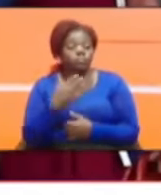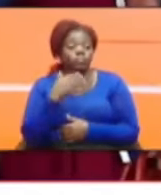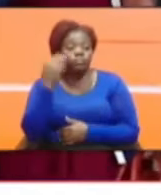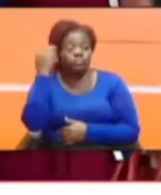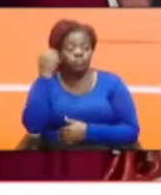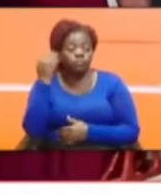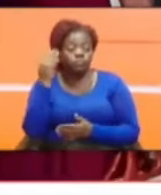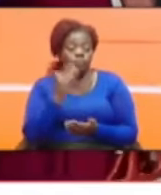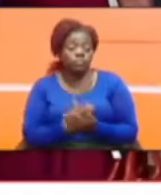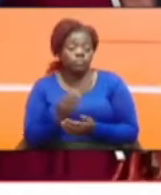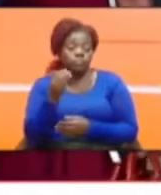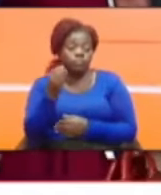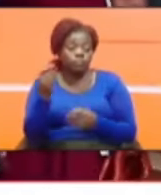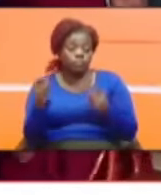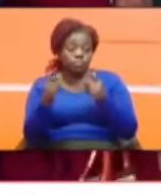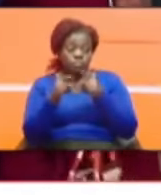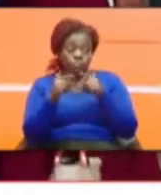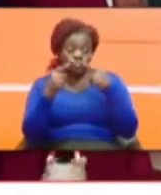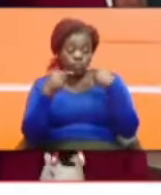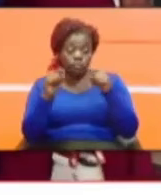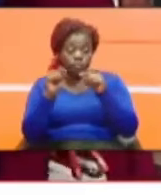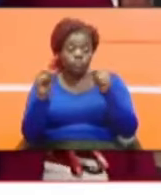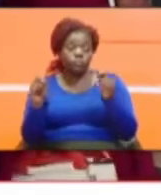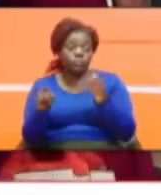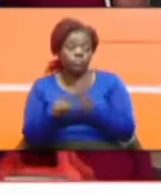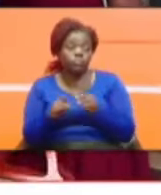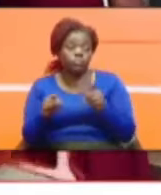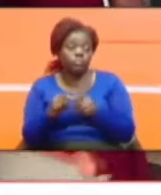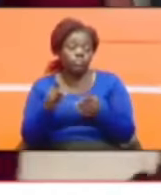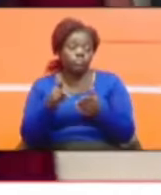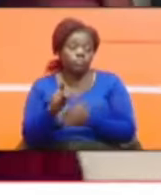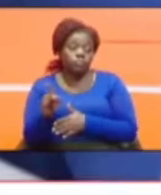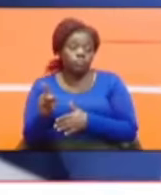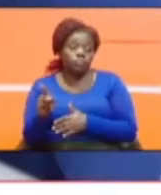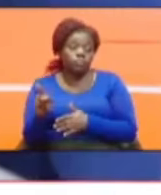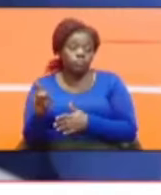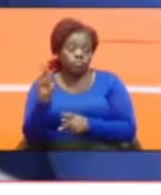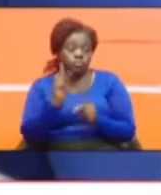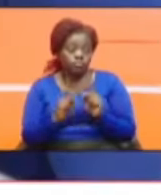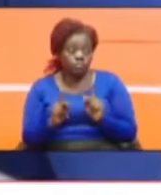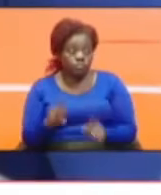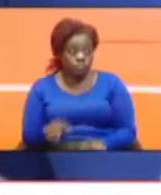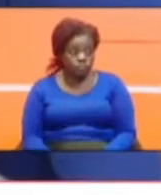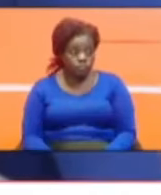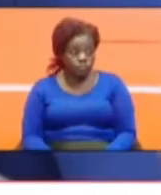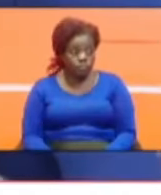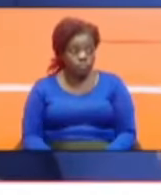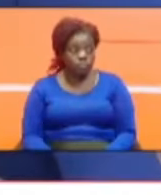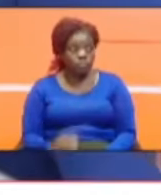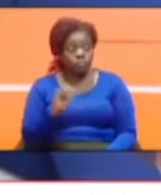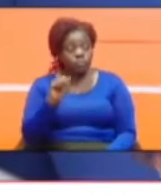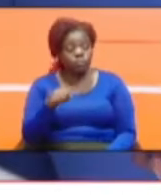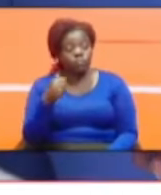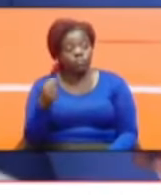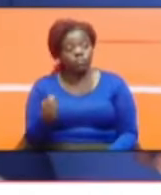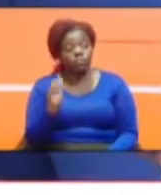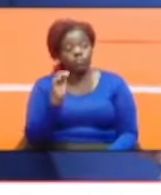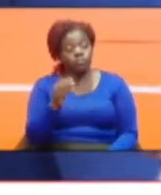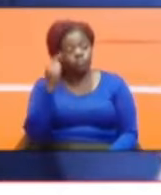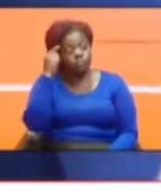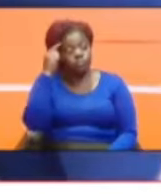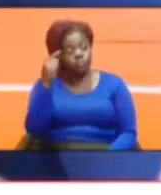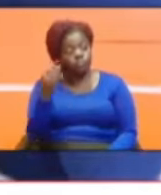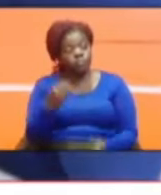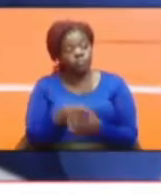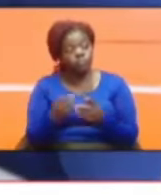egyewa ensimbi zino era erangirire nti kimenya mateeka okuzisasuza abasibe. They have been unable to claim the money, yet the